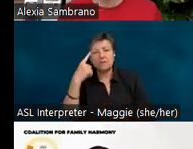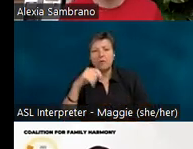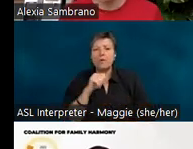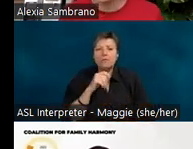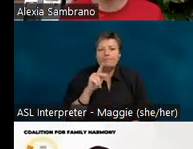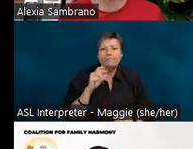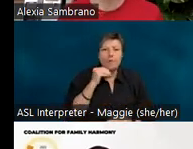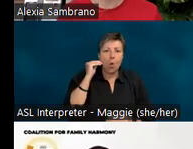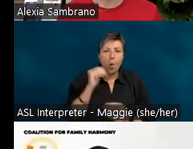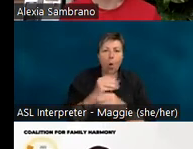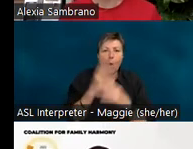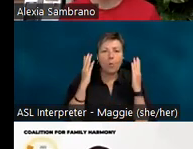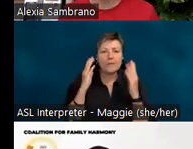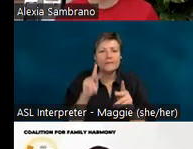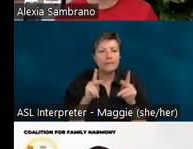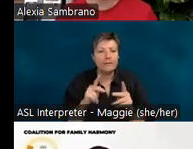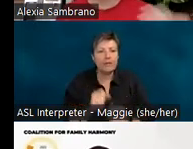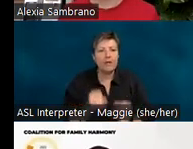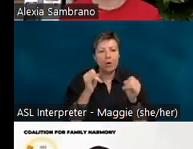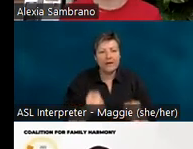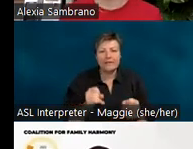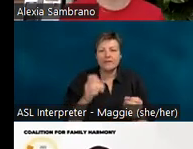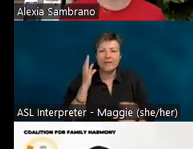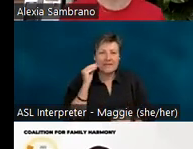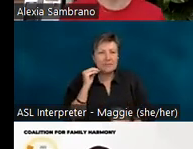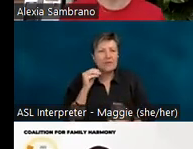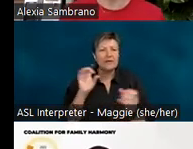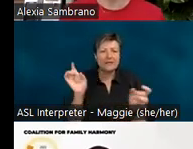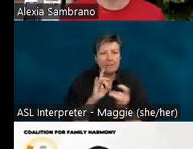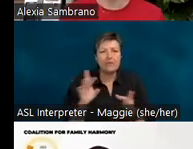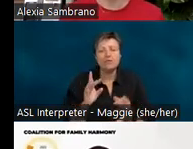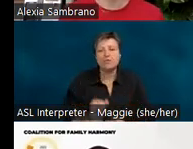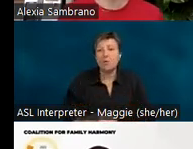status, like as we mentioned, race, class, ability, etc.